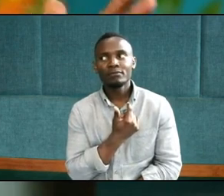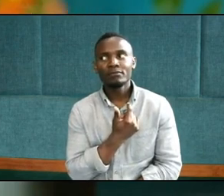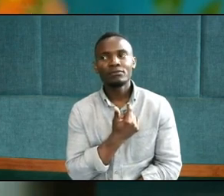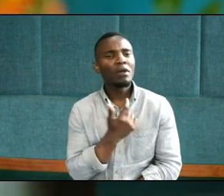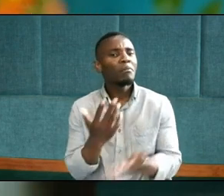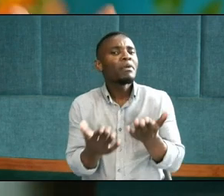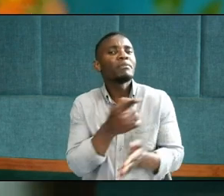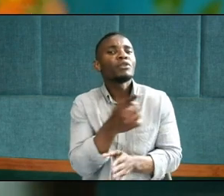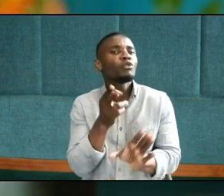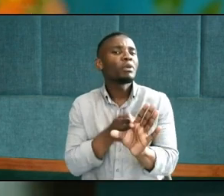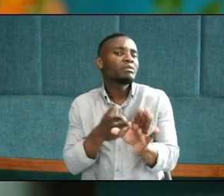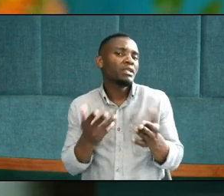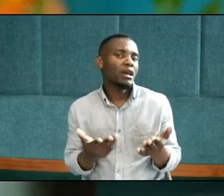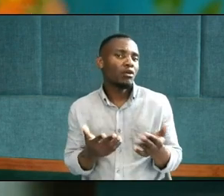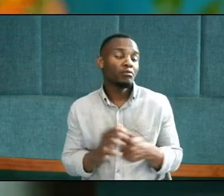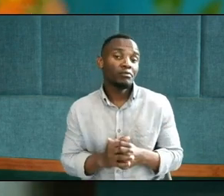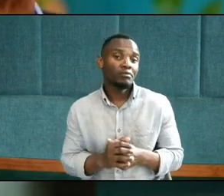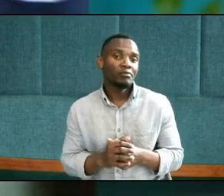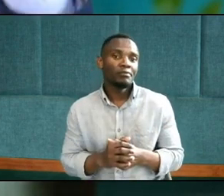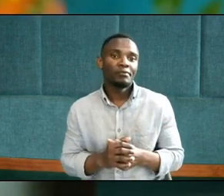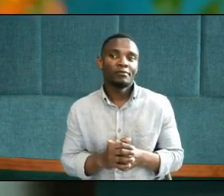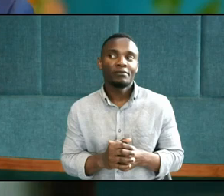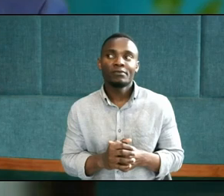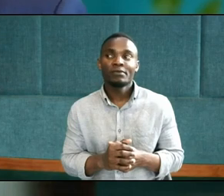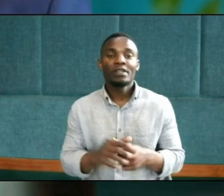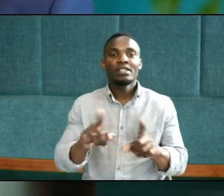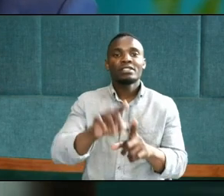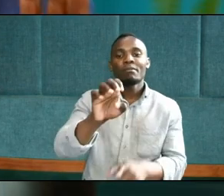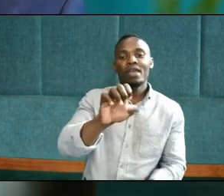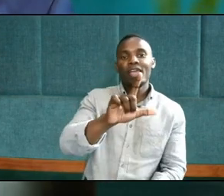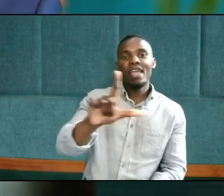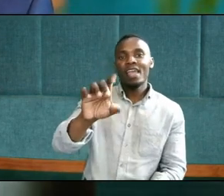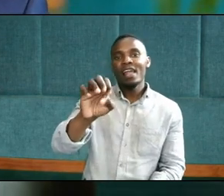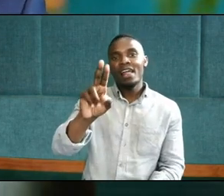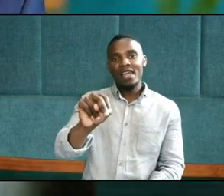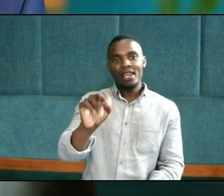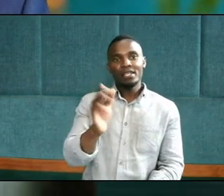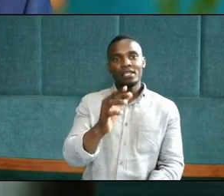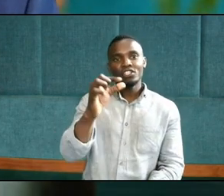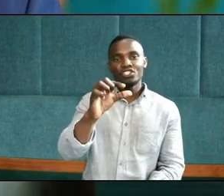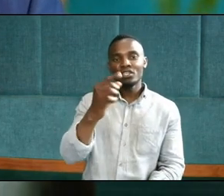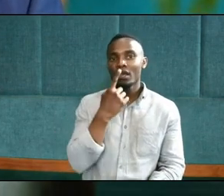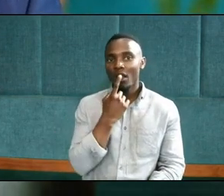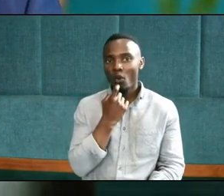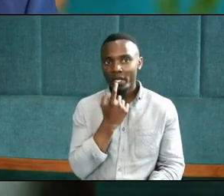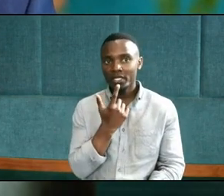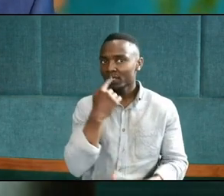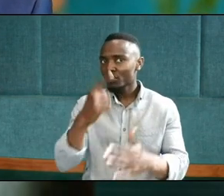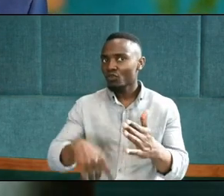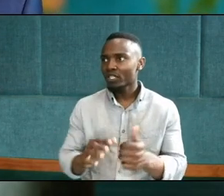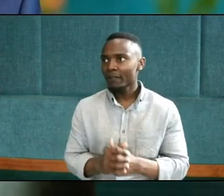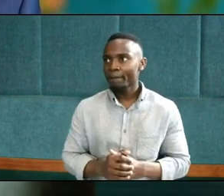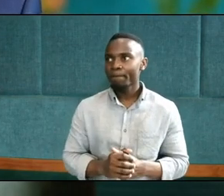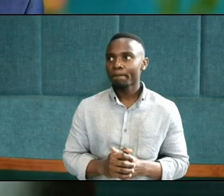how could you be involved? Could be you are wondering. I want to finish by saying this. Ellen G. White, one of our best writers, has said this,